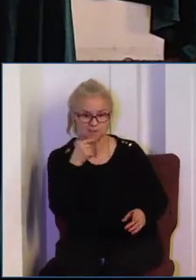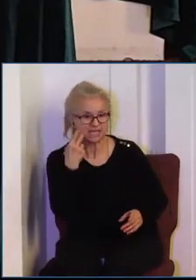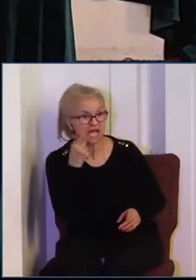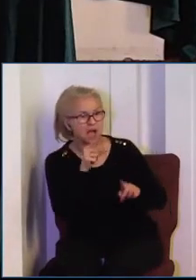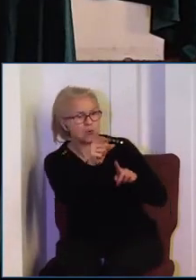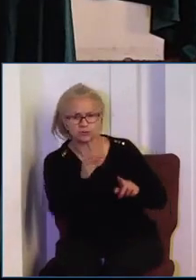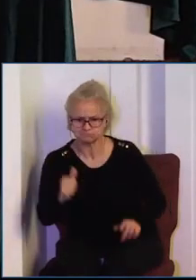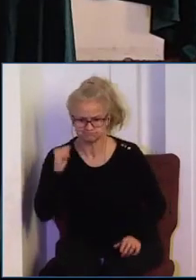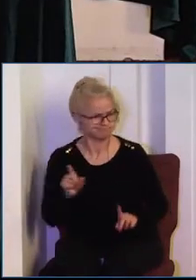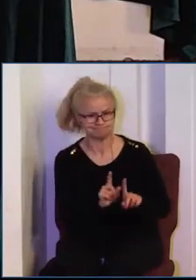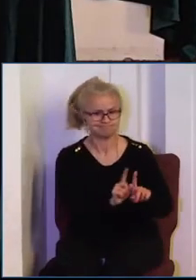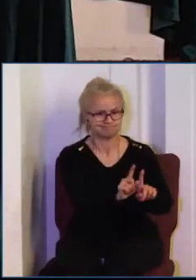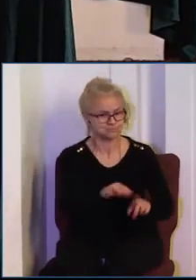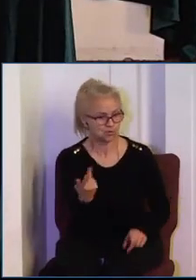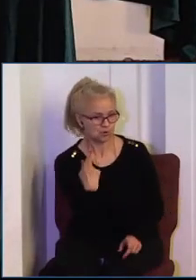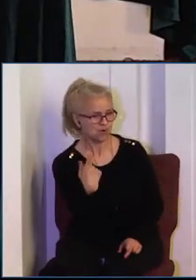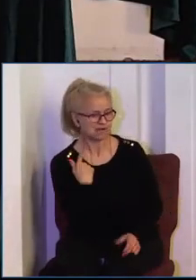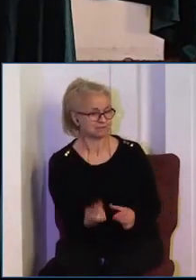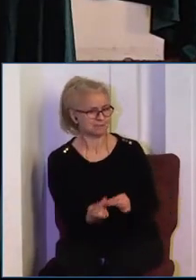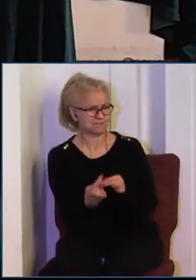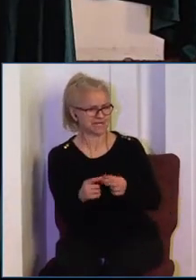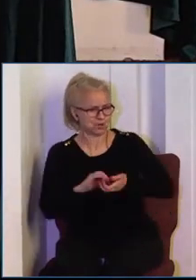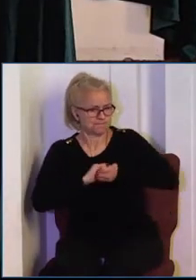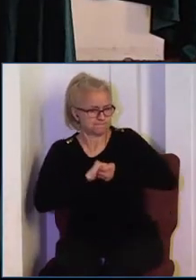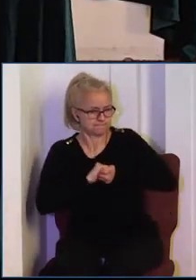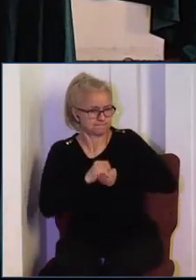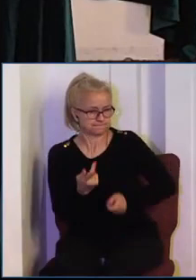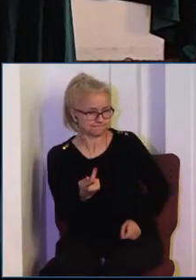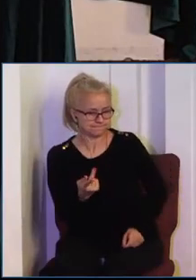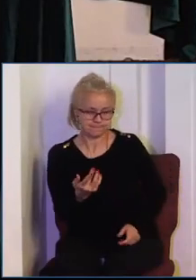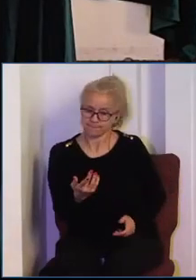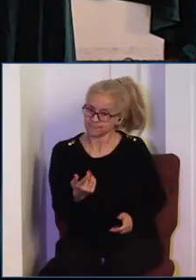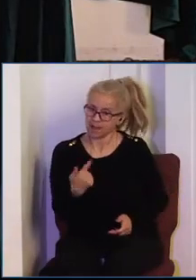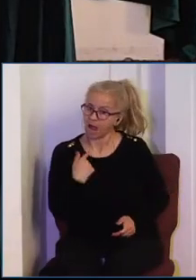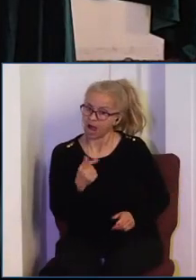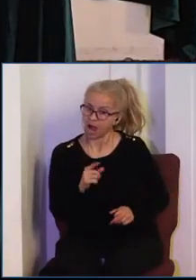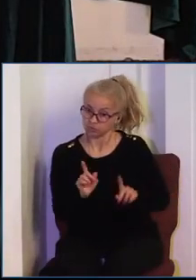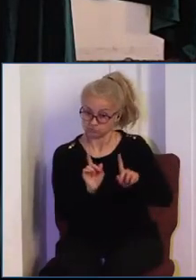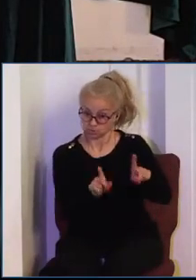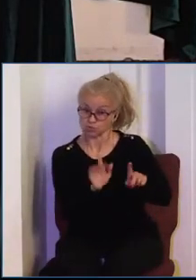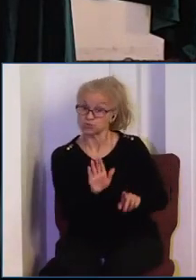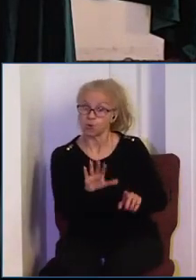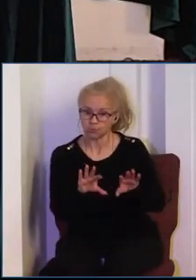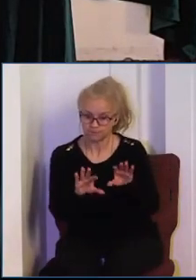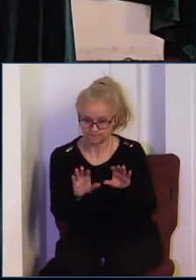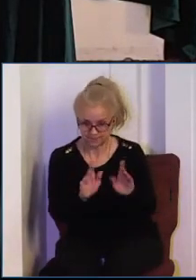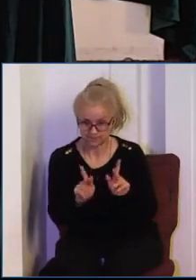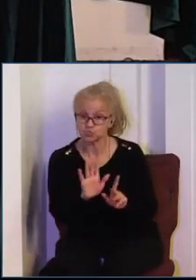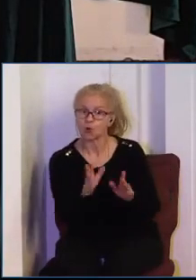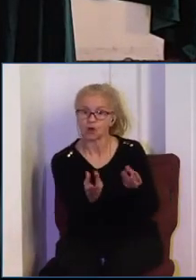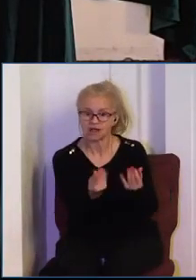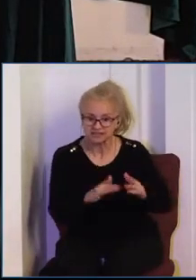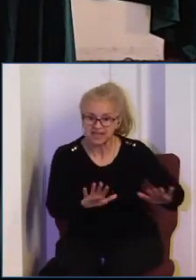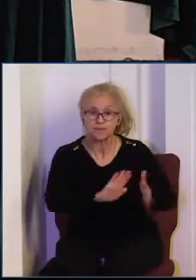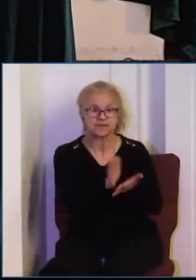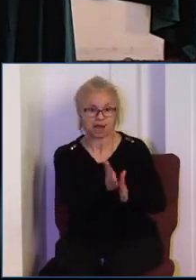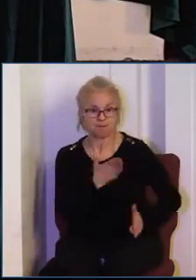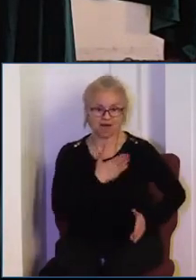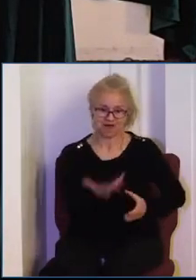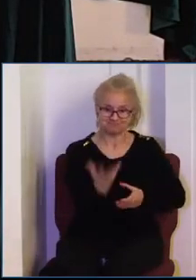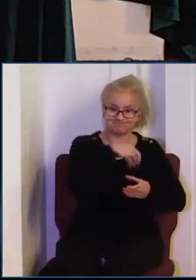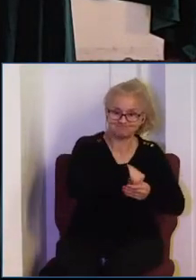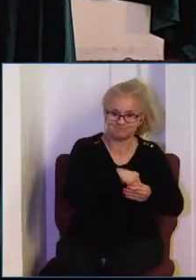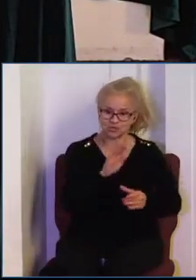sight. You know, we have a special bond where I'll go to your people. I'll go, your land's going to become my land.